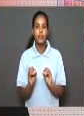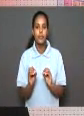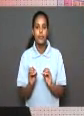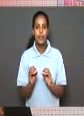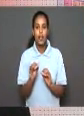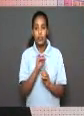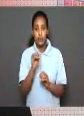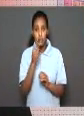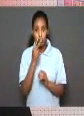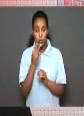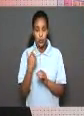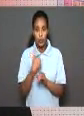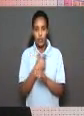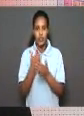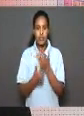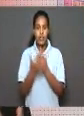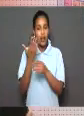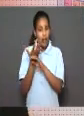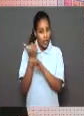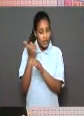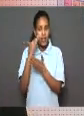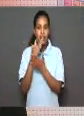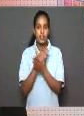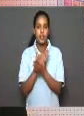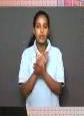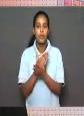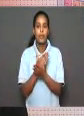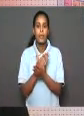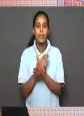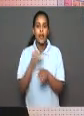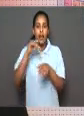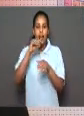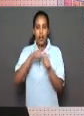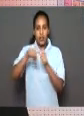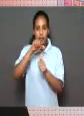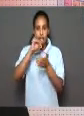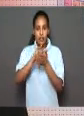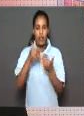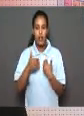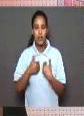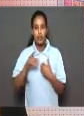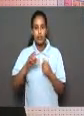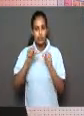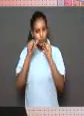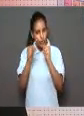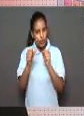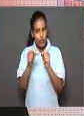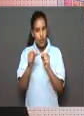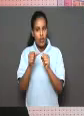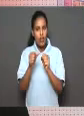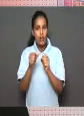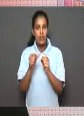Students, as we discussed in the last lesson, atoms that have a